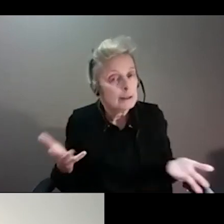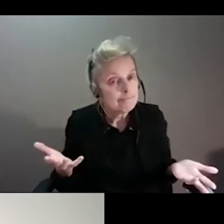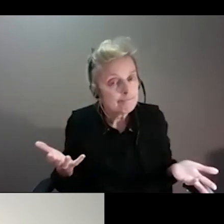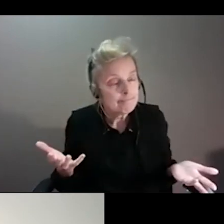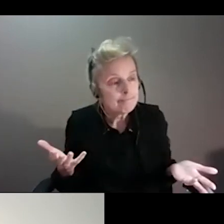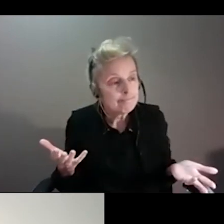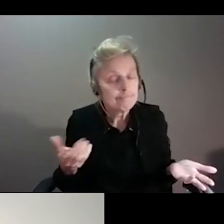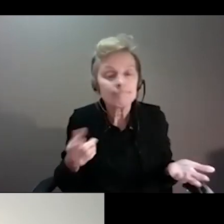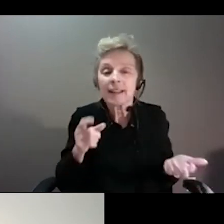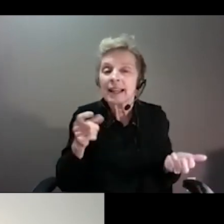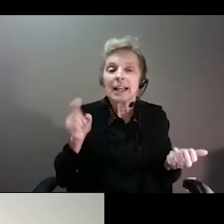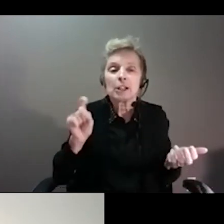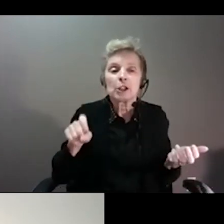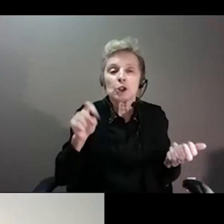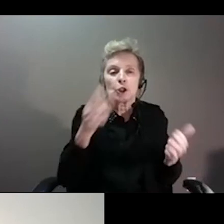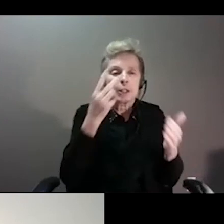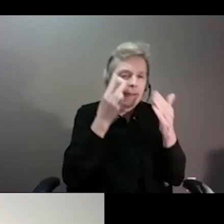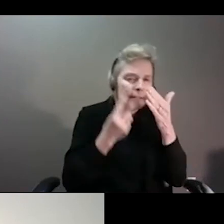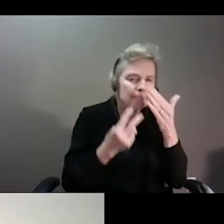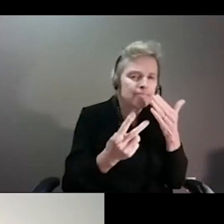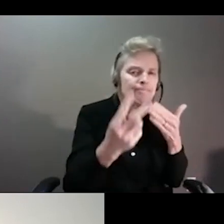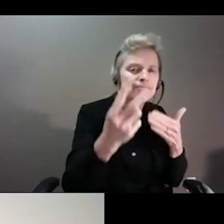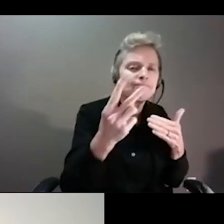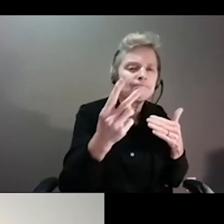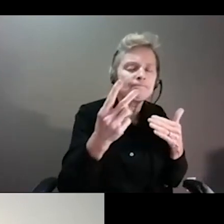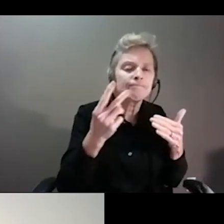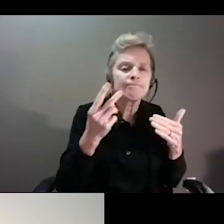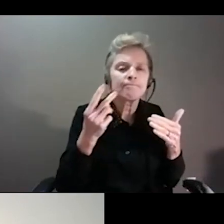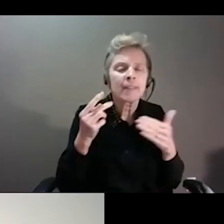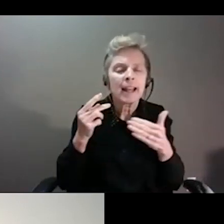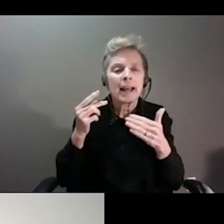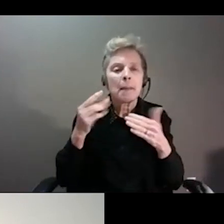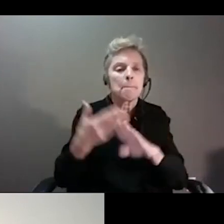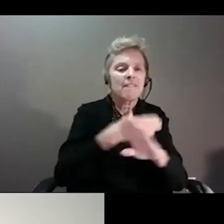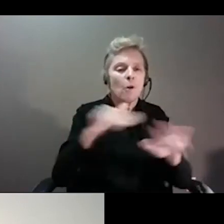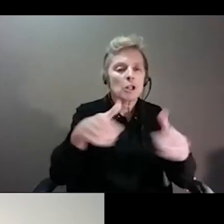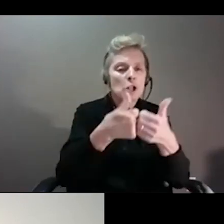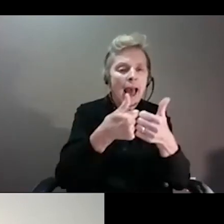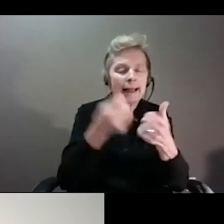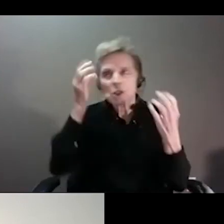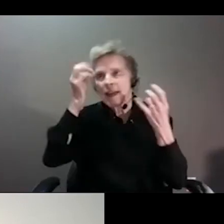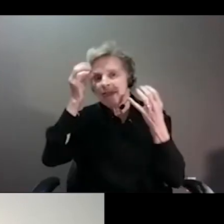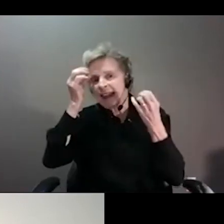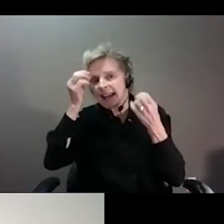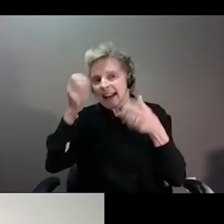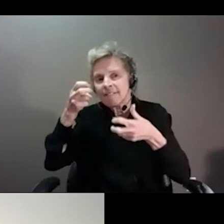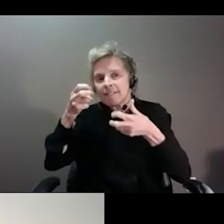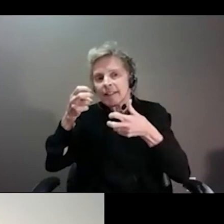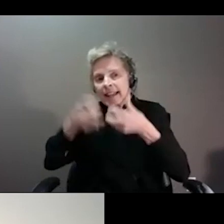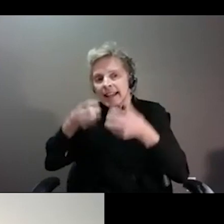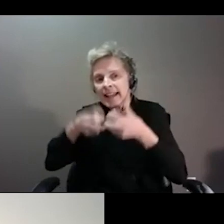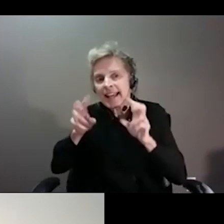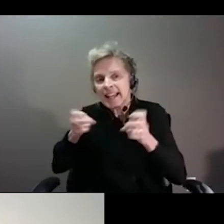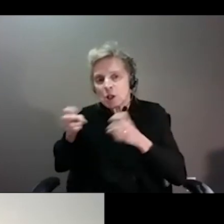again foresight into thinking about these issues ahead of time before they become a challenge. Great. Thank you so much